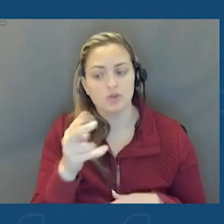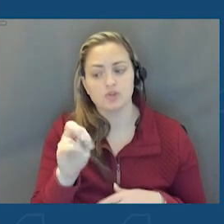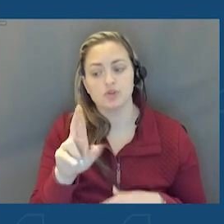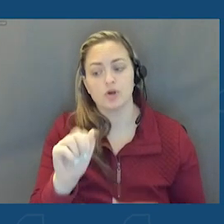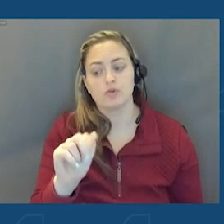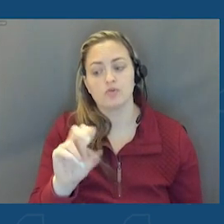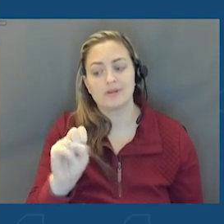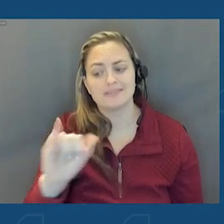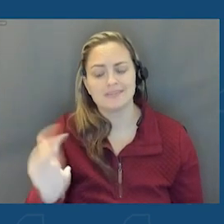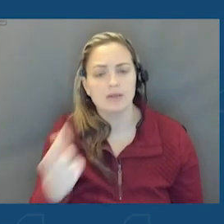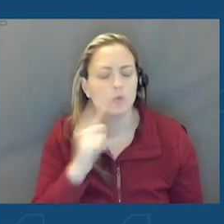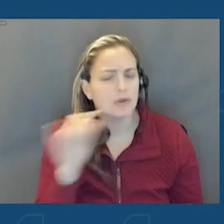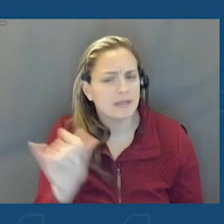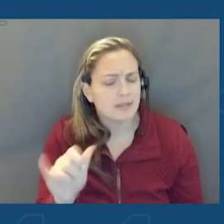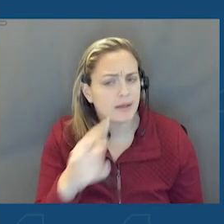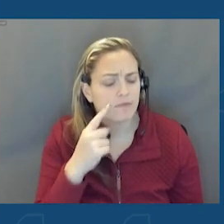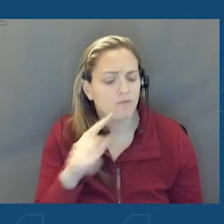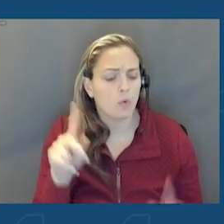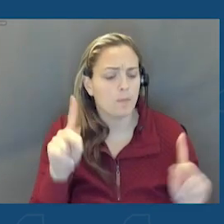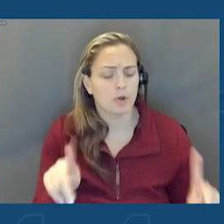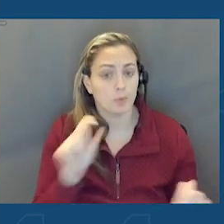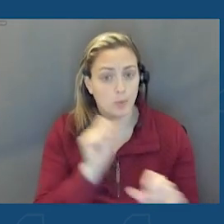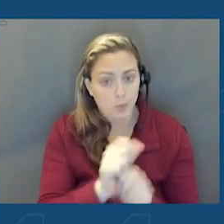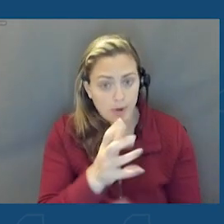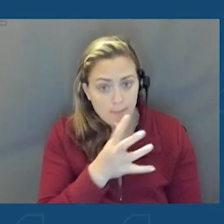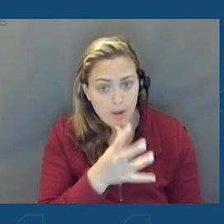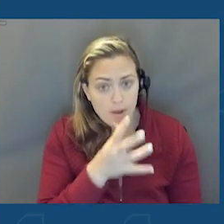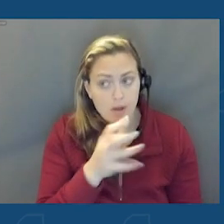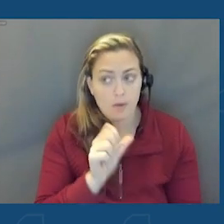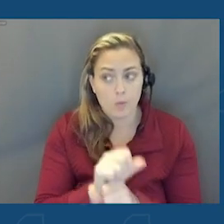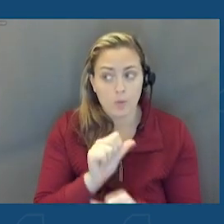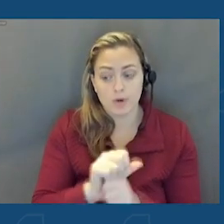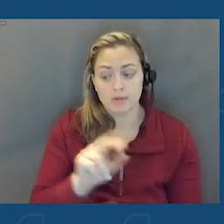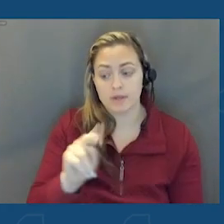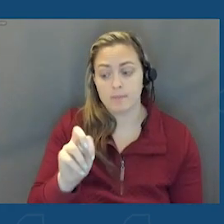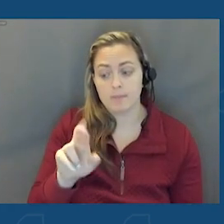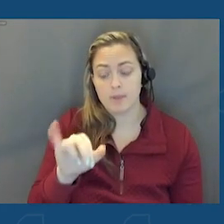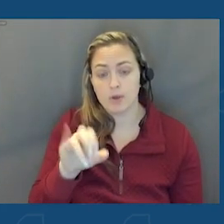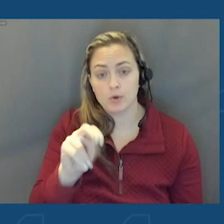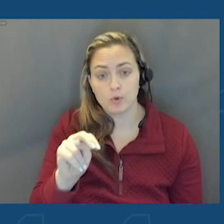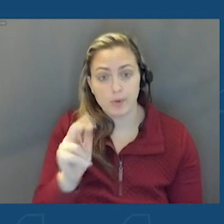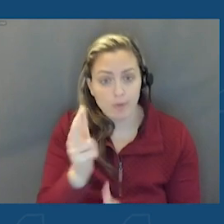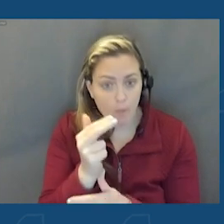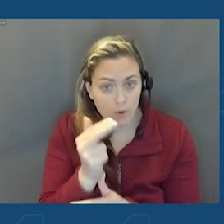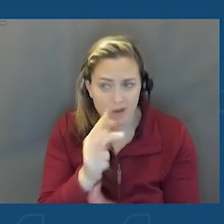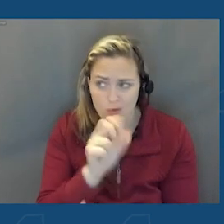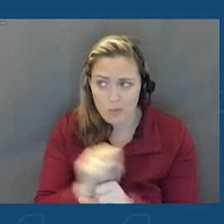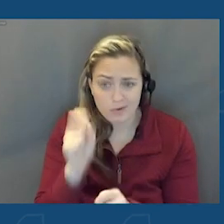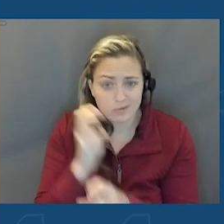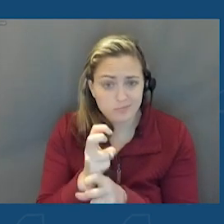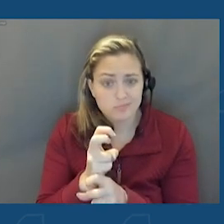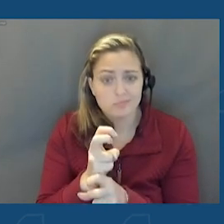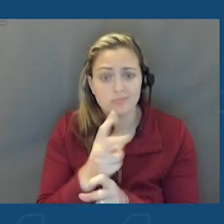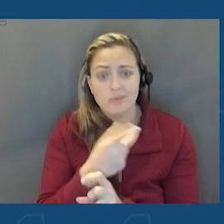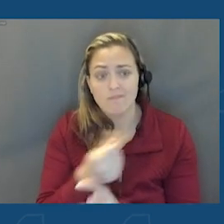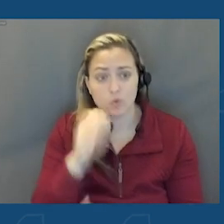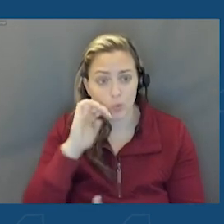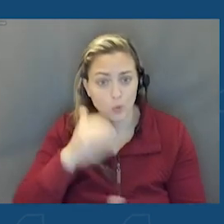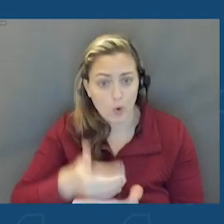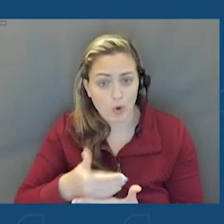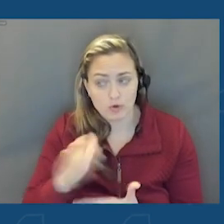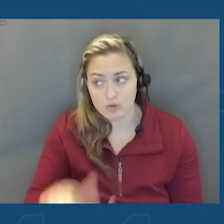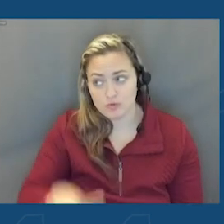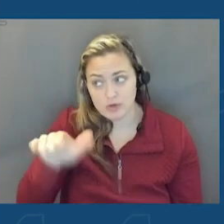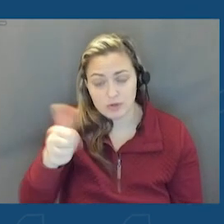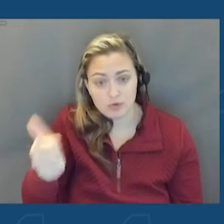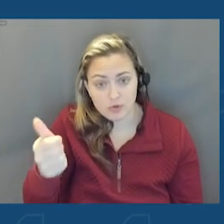it's like to be a working mom. She works at the Mandarin Hotel, works really hard. She's got a couple of daughters she raised, and